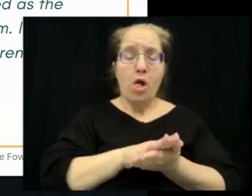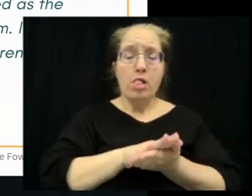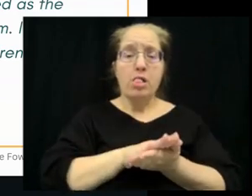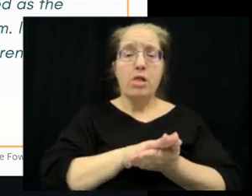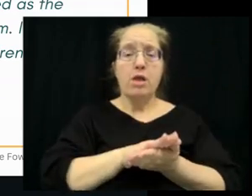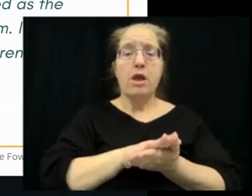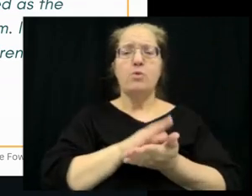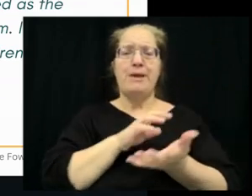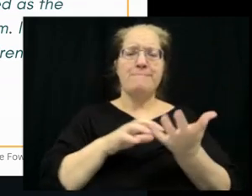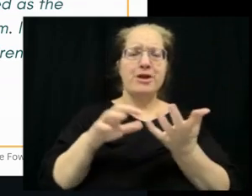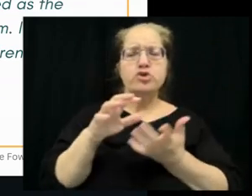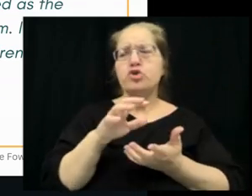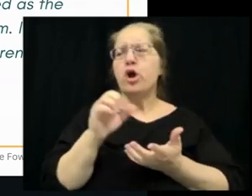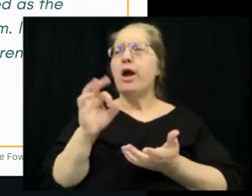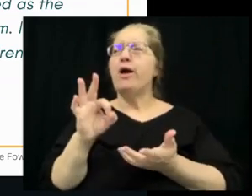of